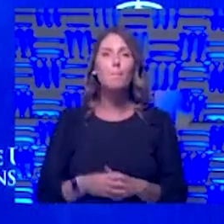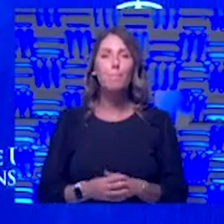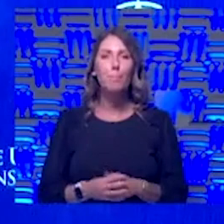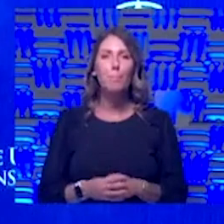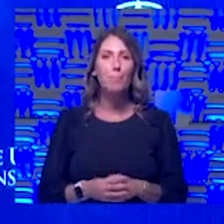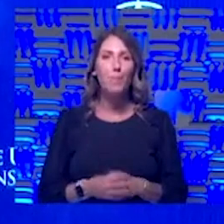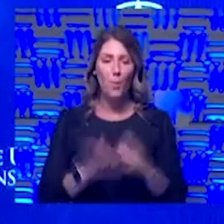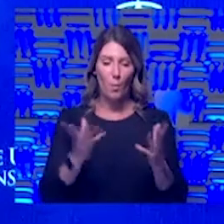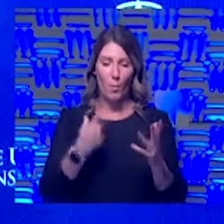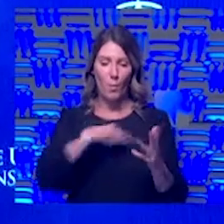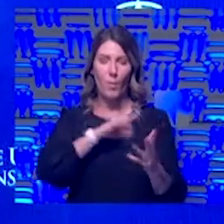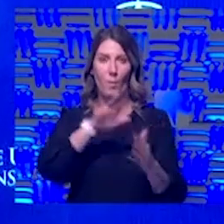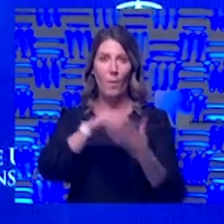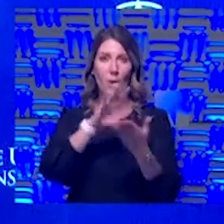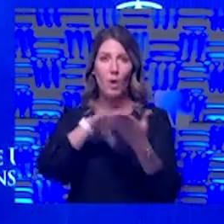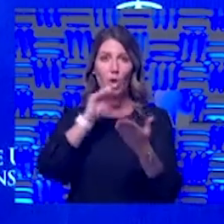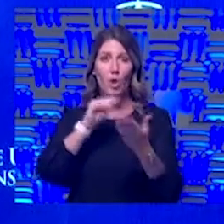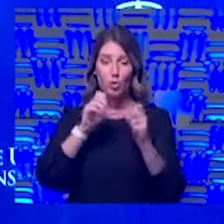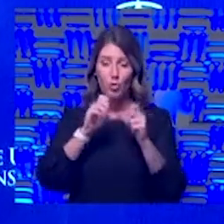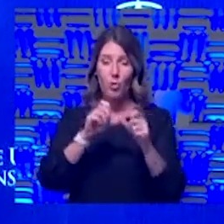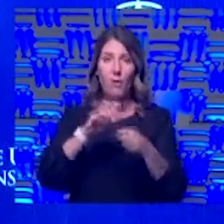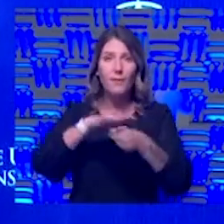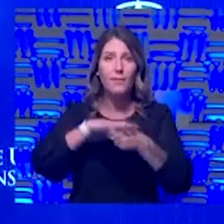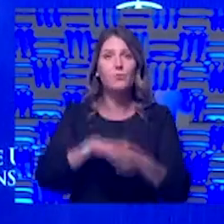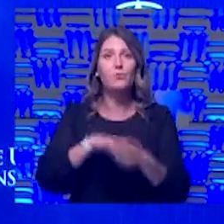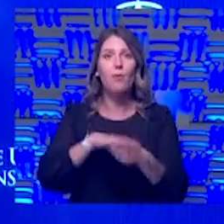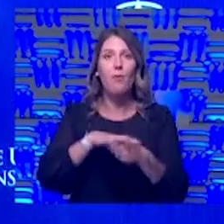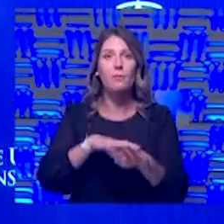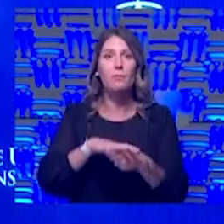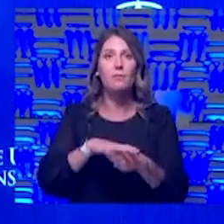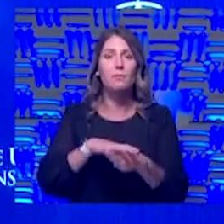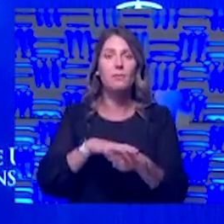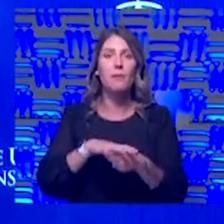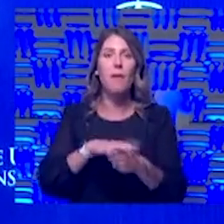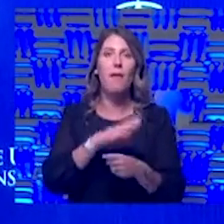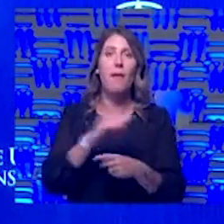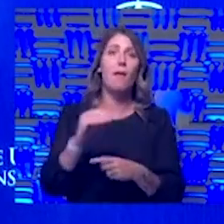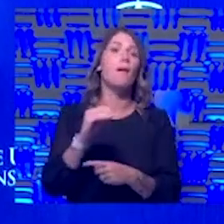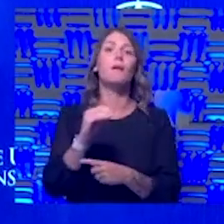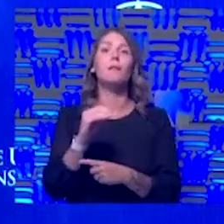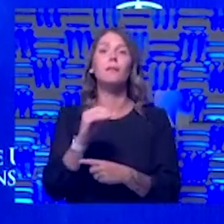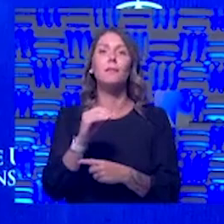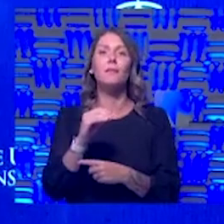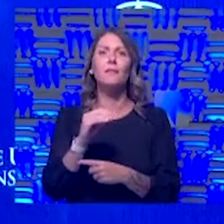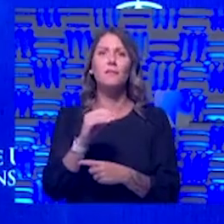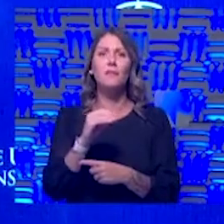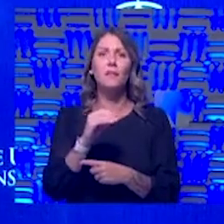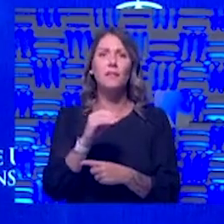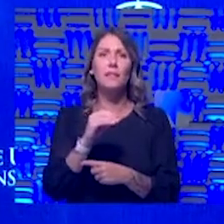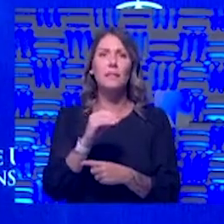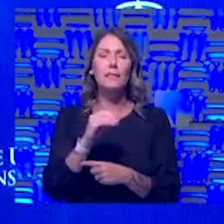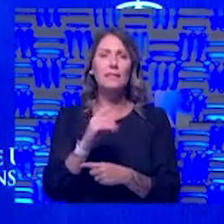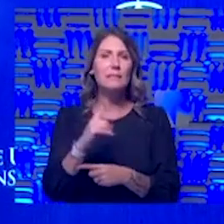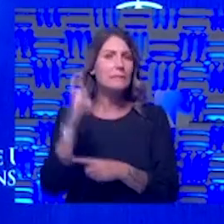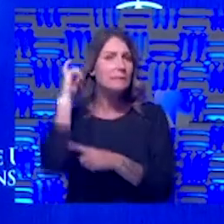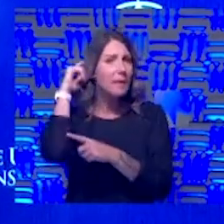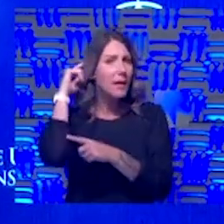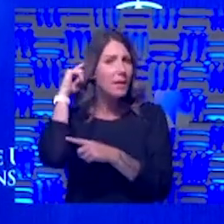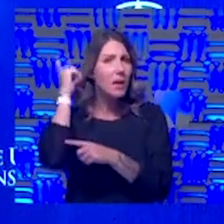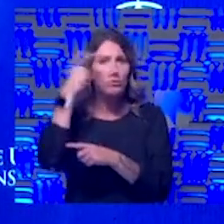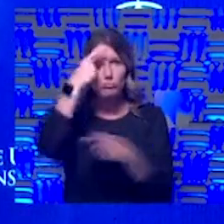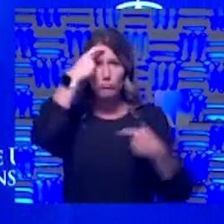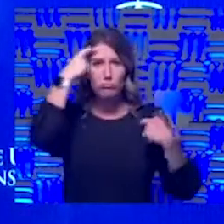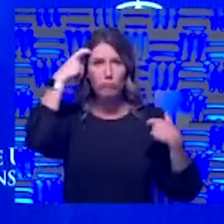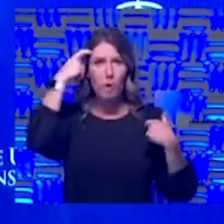what we all learn is that chronic stress, and I think major psychological trauma, affects us